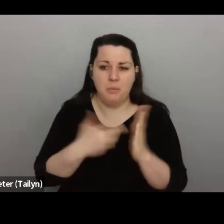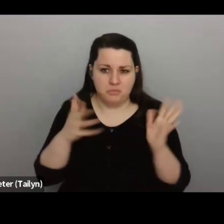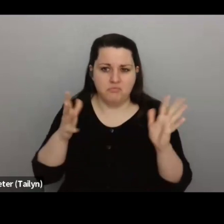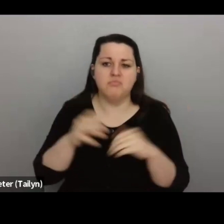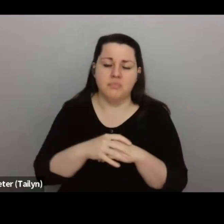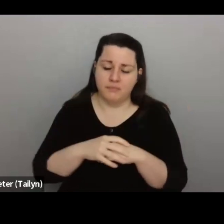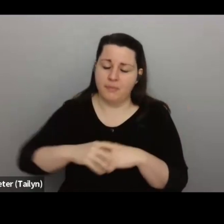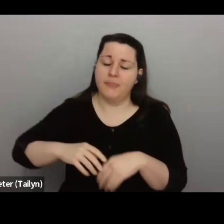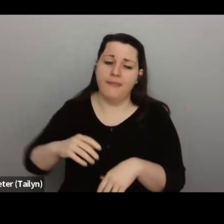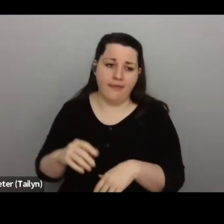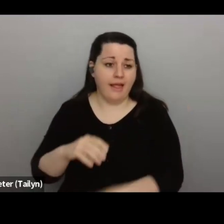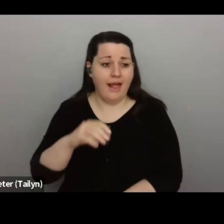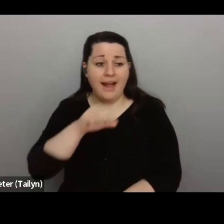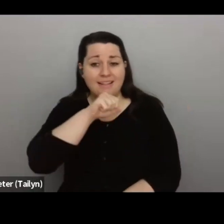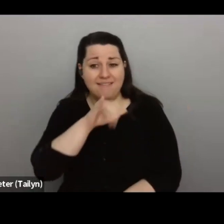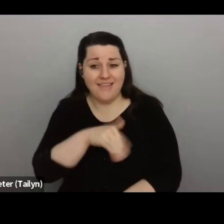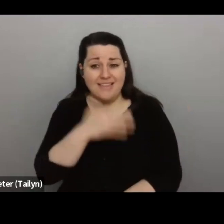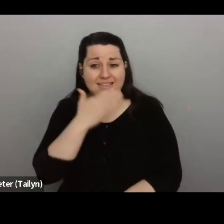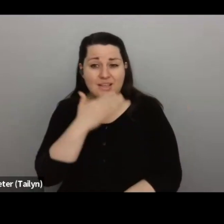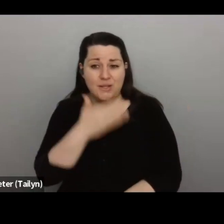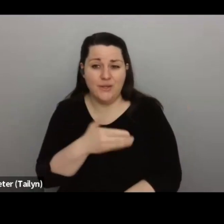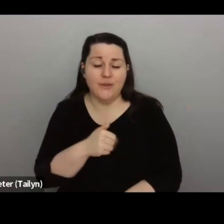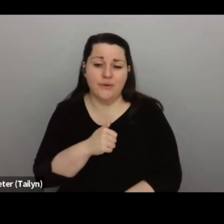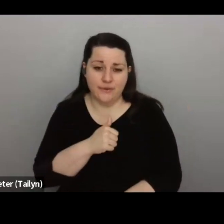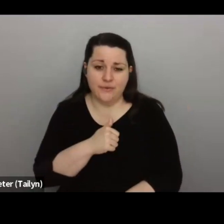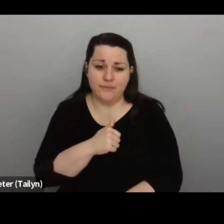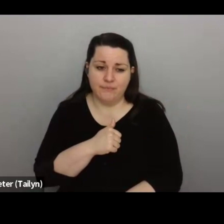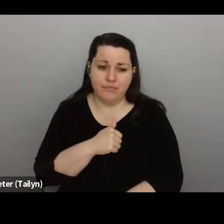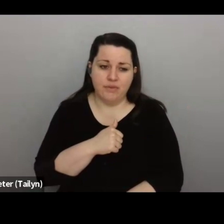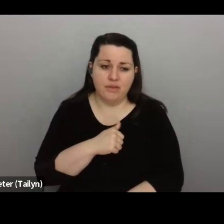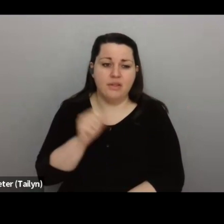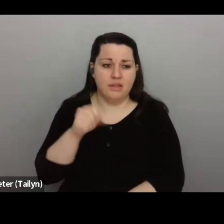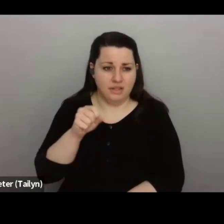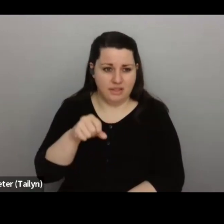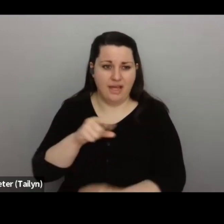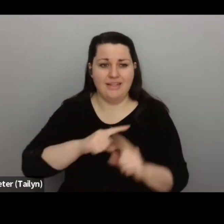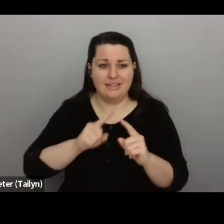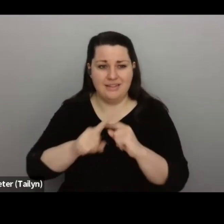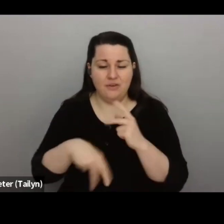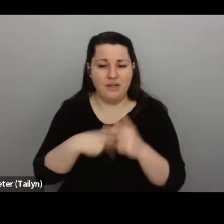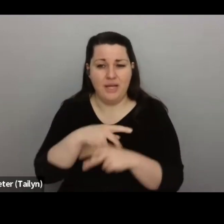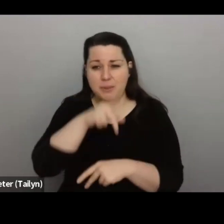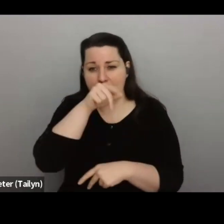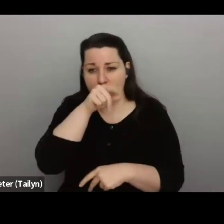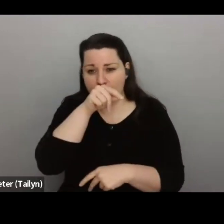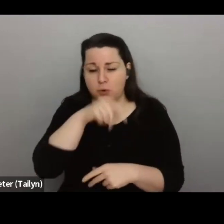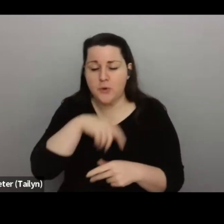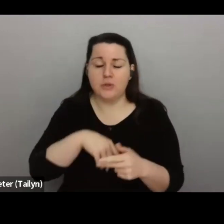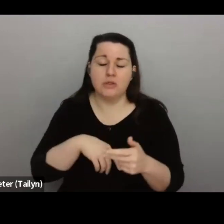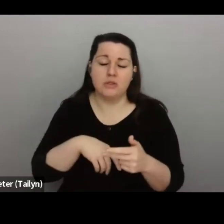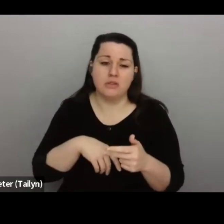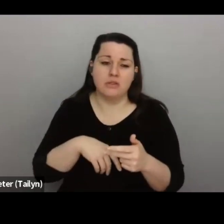I love it. Thank you. Yeah, with different types of birds,